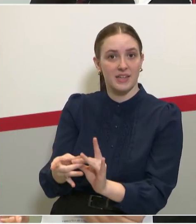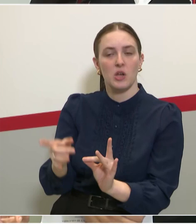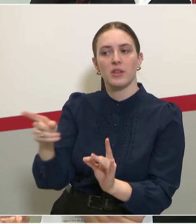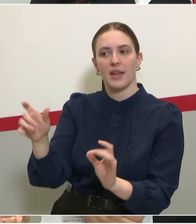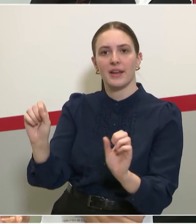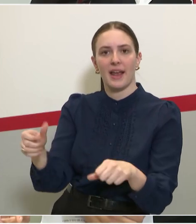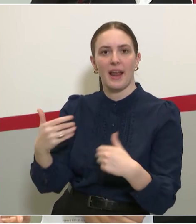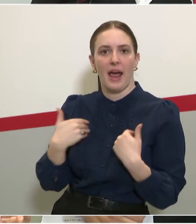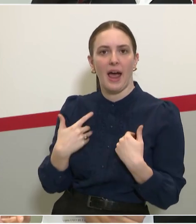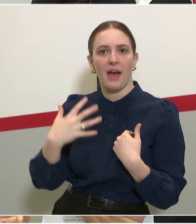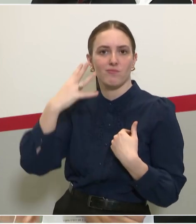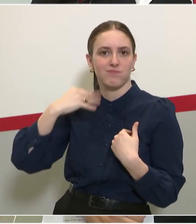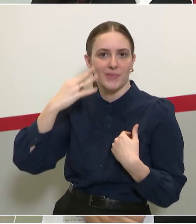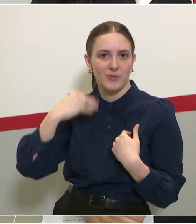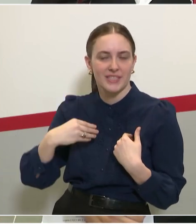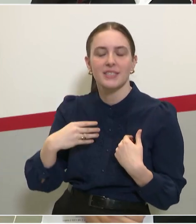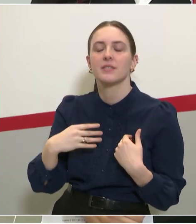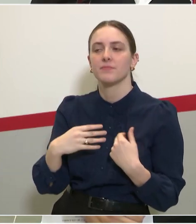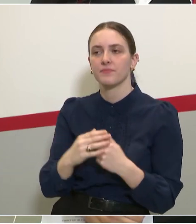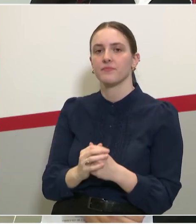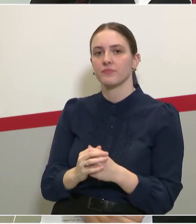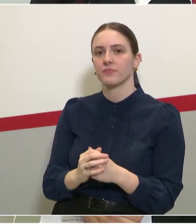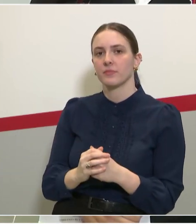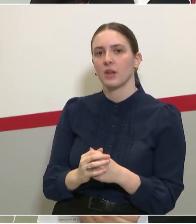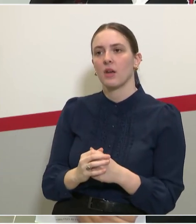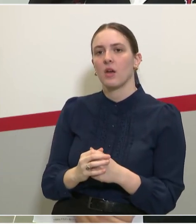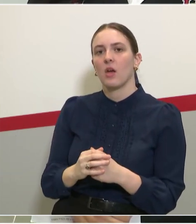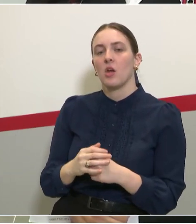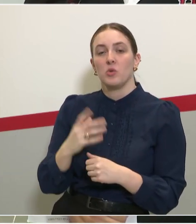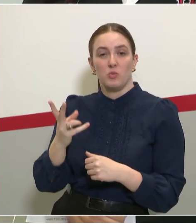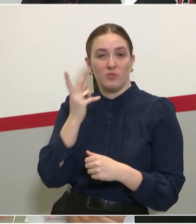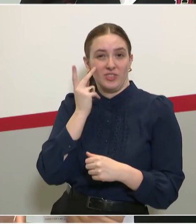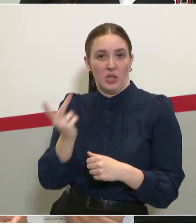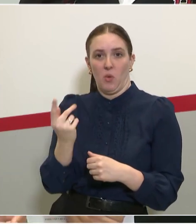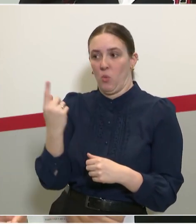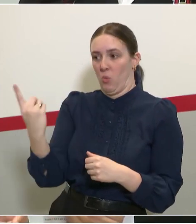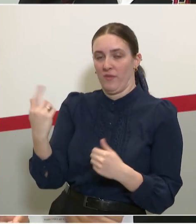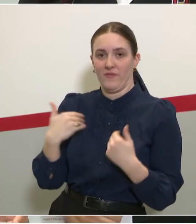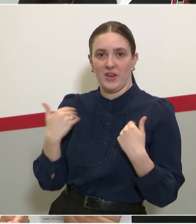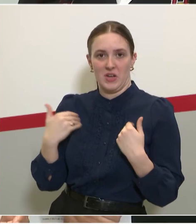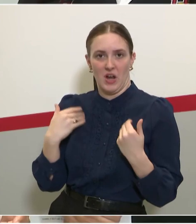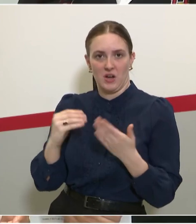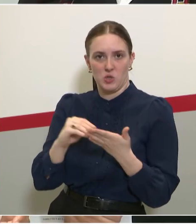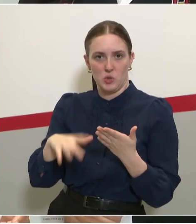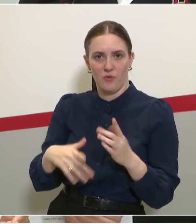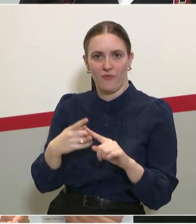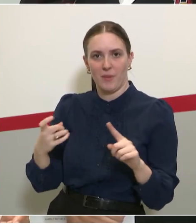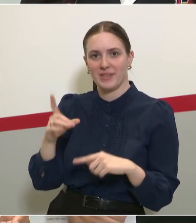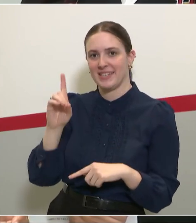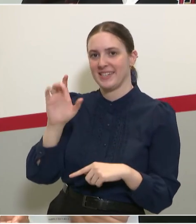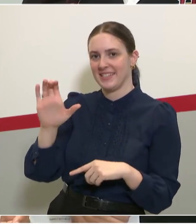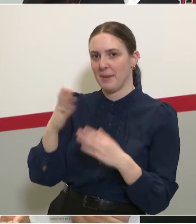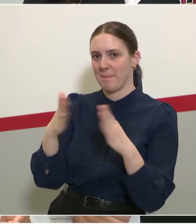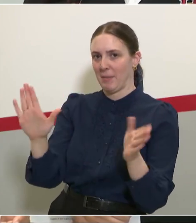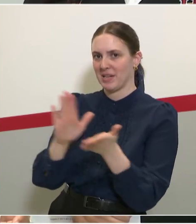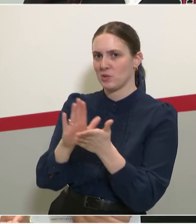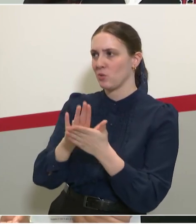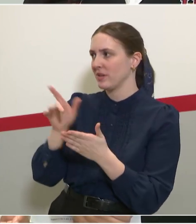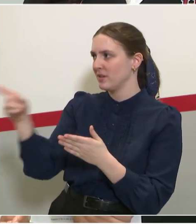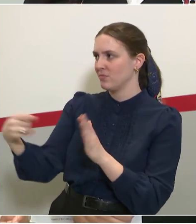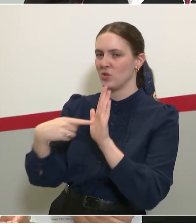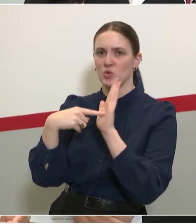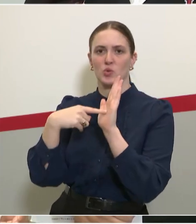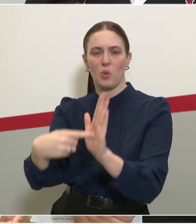experiences. But you just heard one of our young men from one of our schools, from DC Public Schools, present a